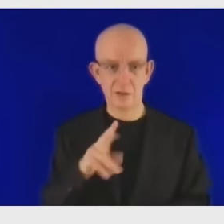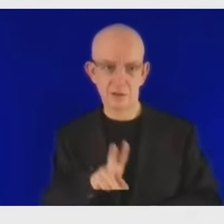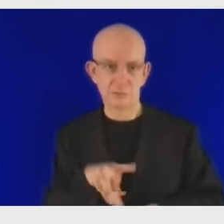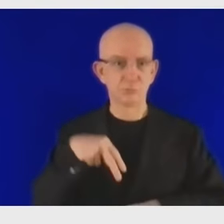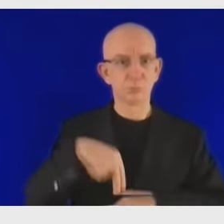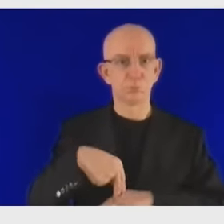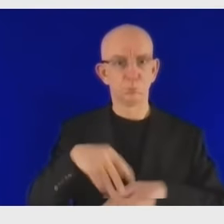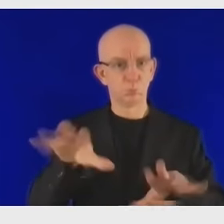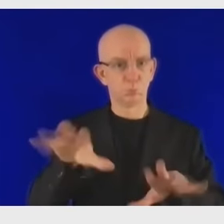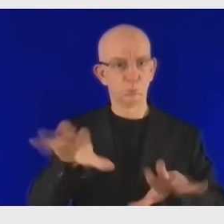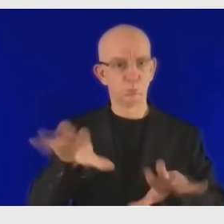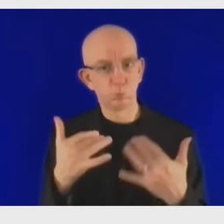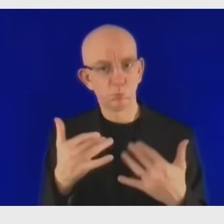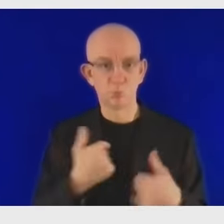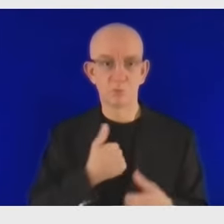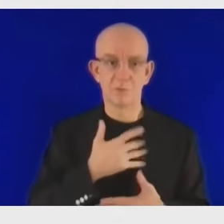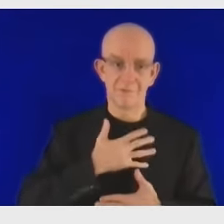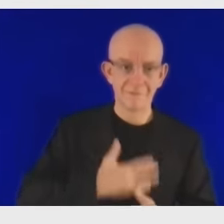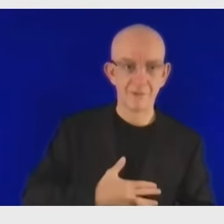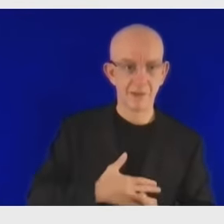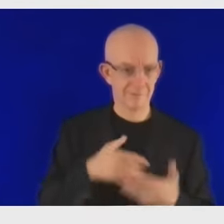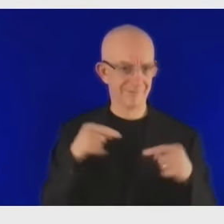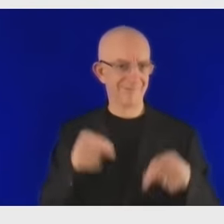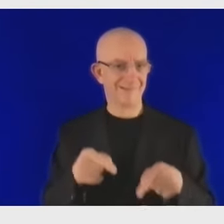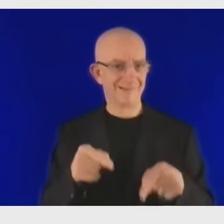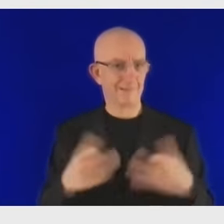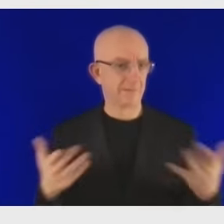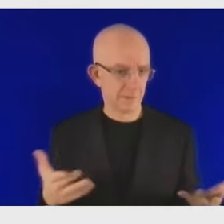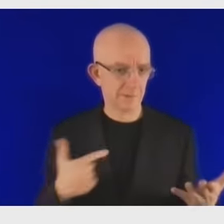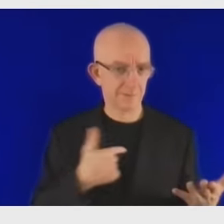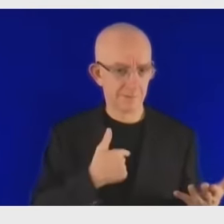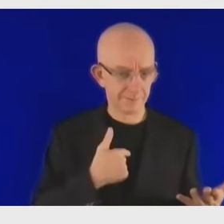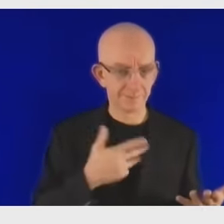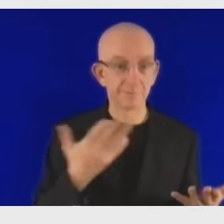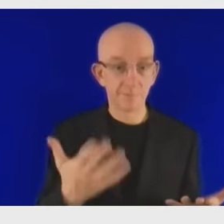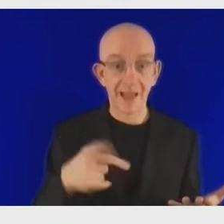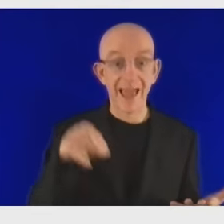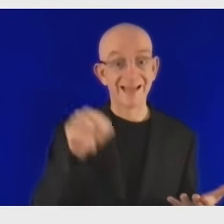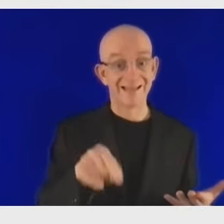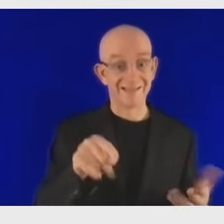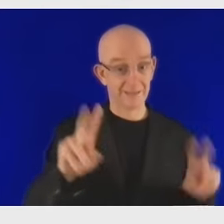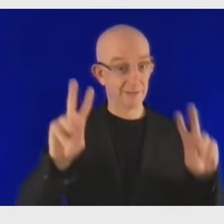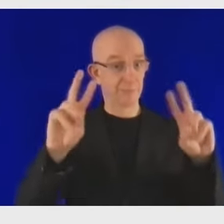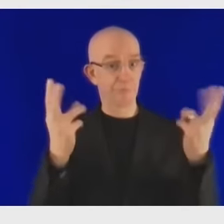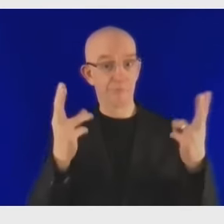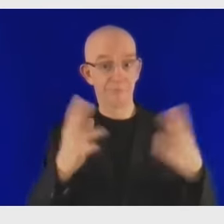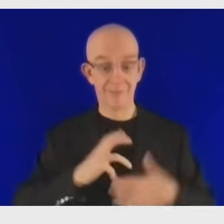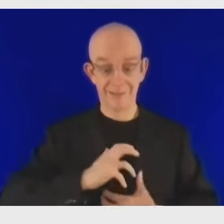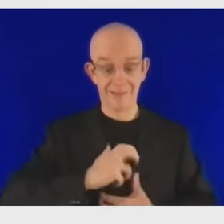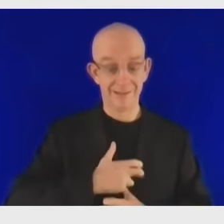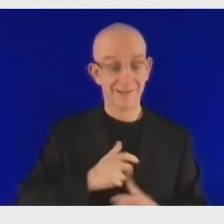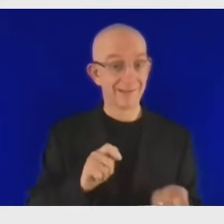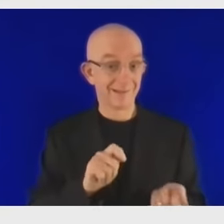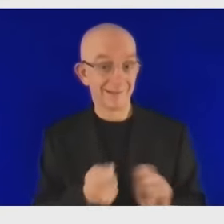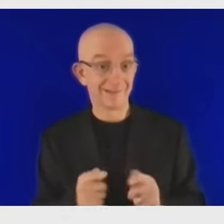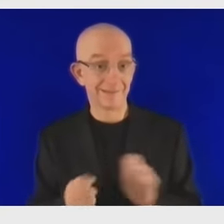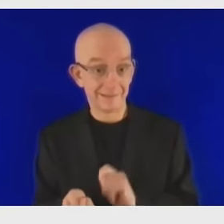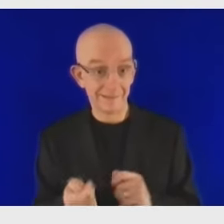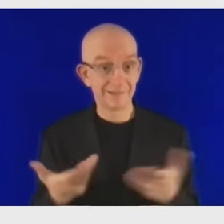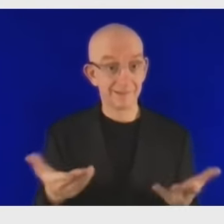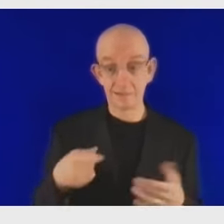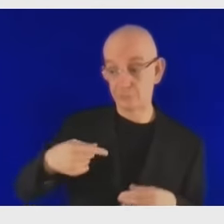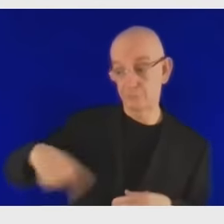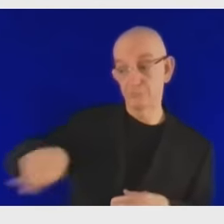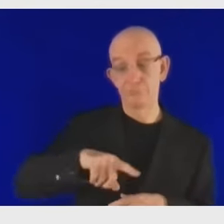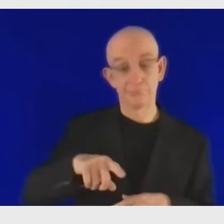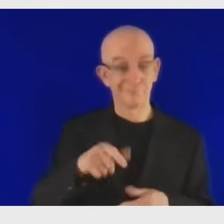my other peer said, it's very crucial to start thinking about community-based climate finance. As